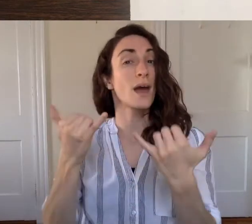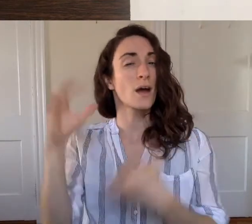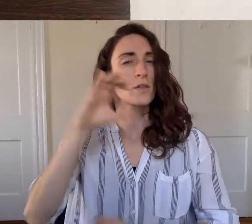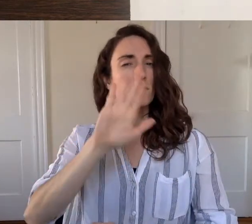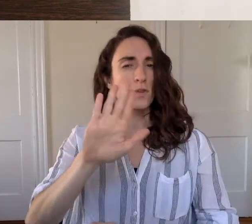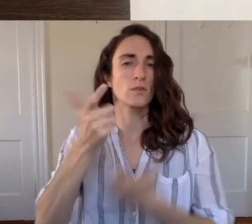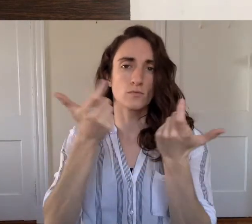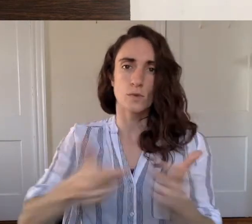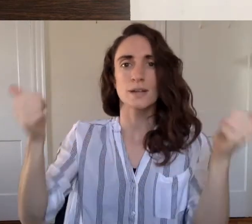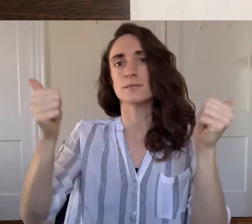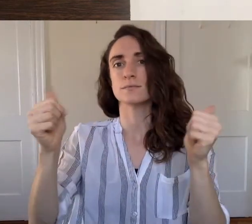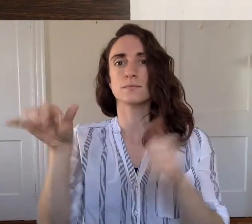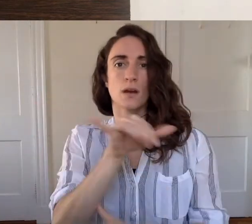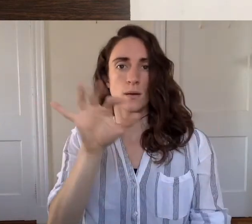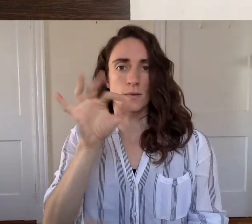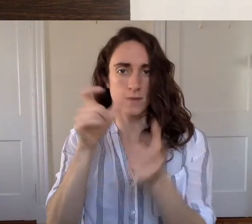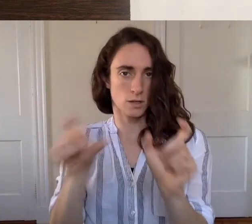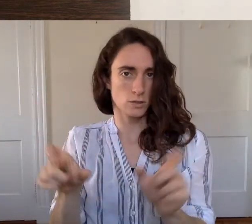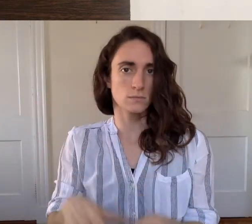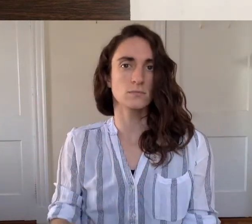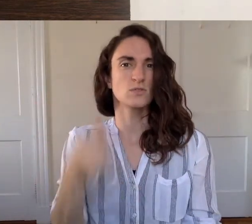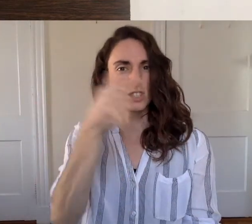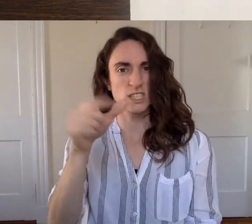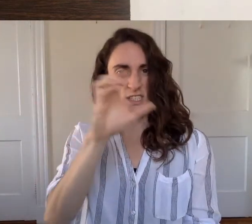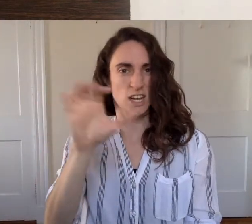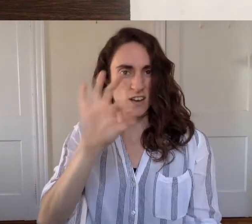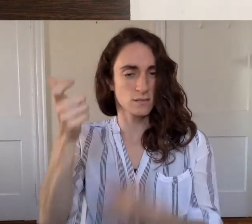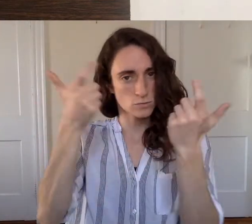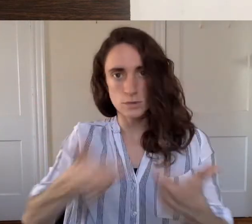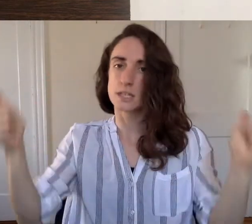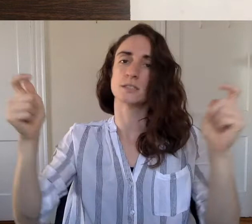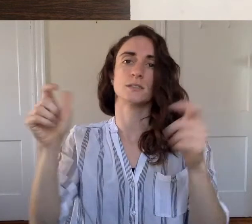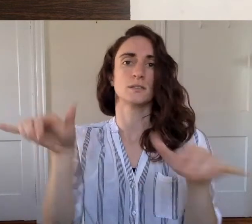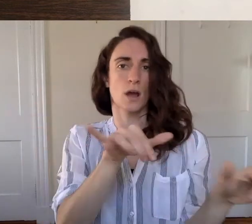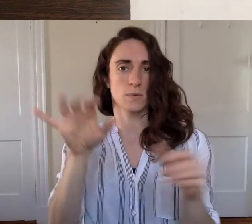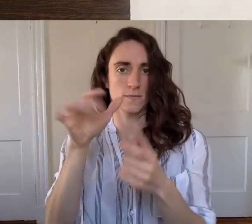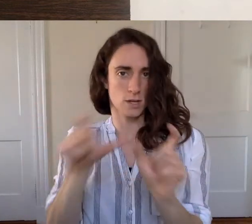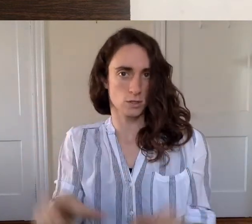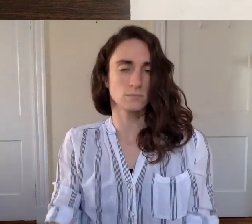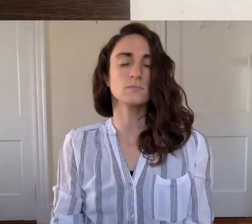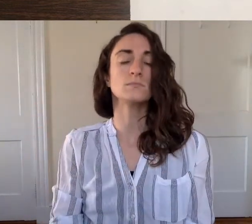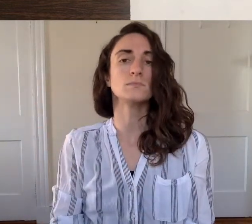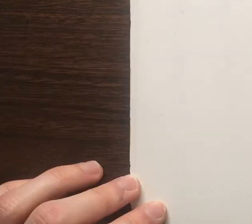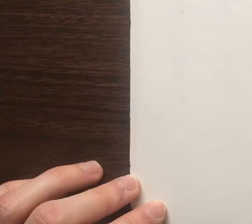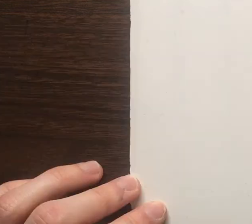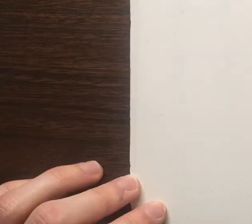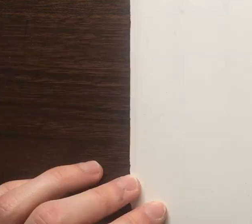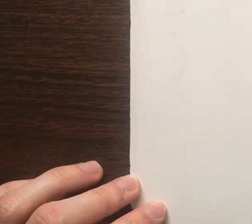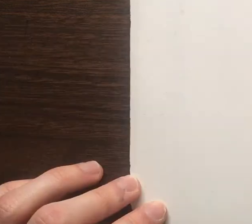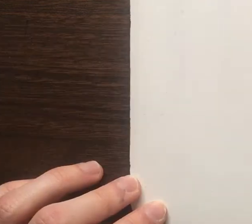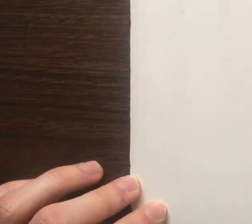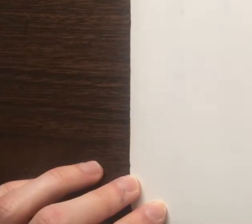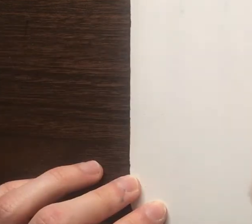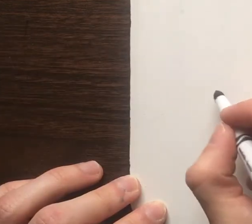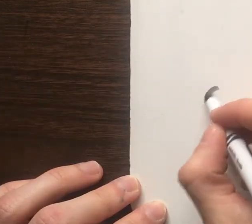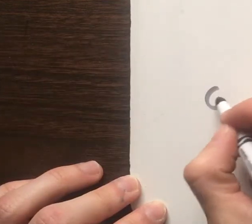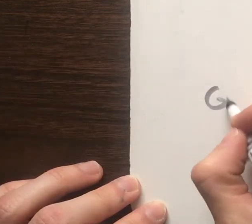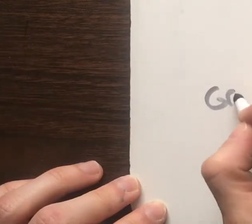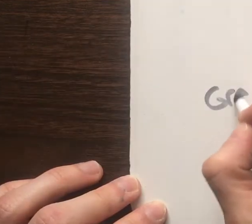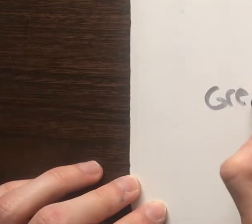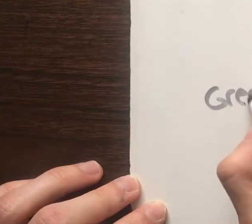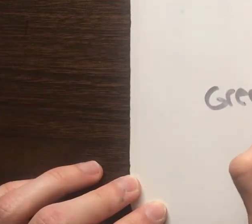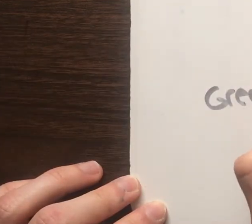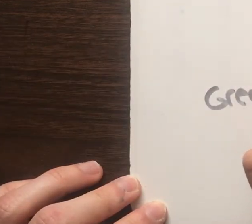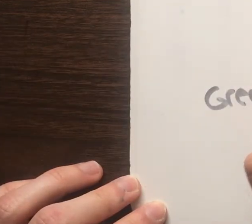Now remember that we're looking for the greatest common factor, or the largest common factor. So of these four common factors, 1, 3, 5, and 15,